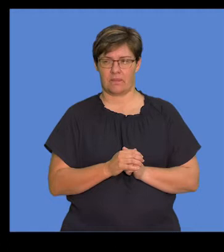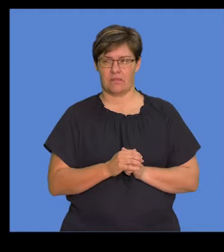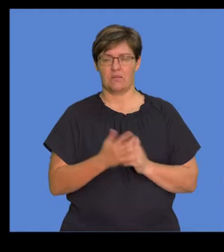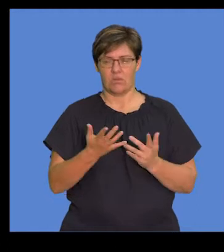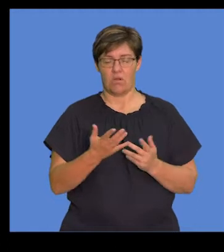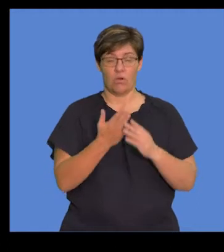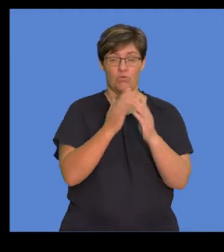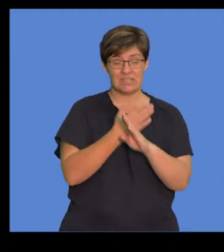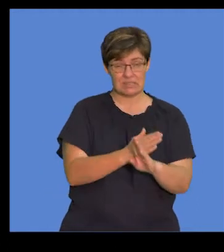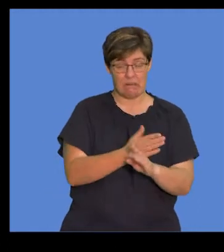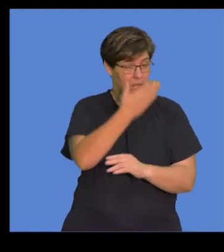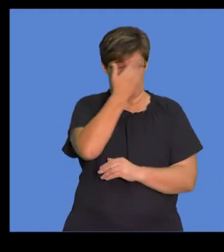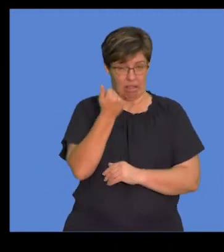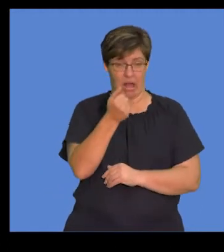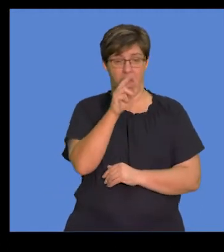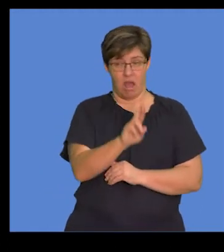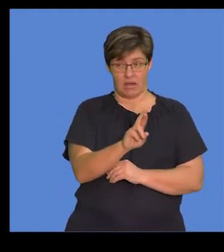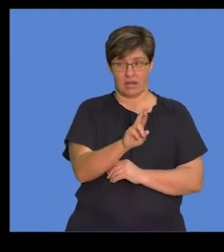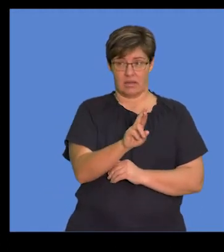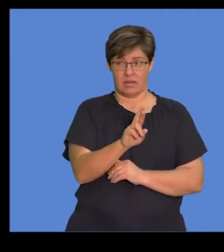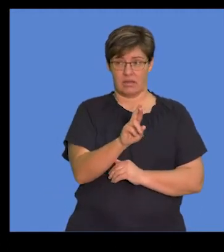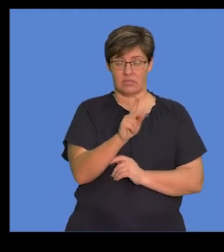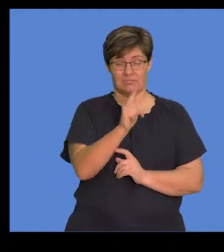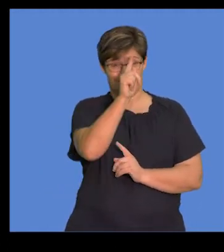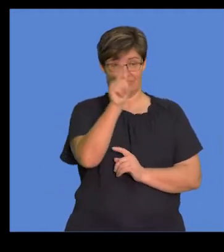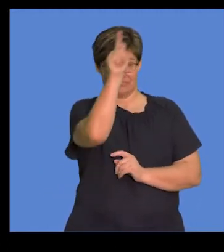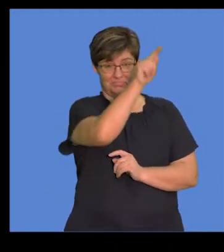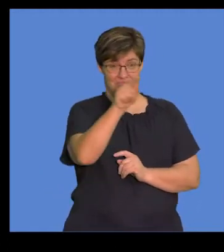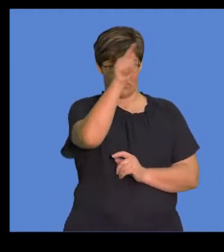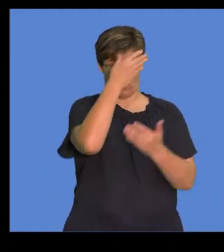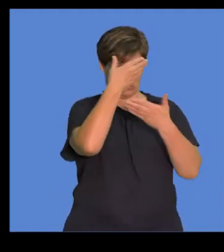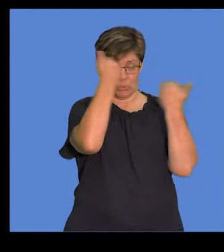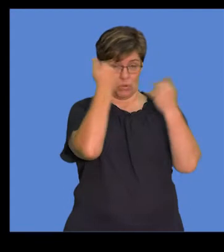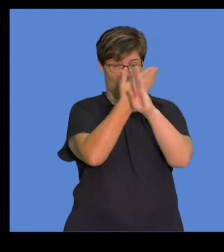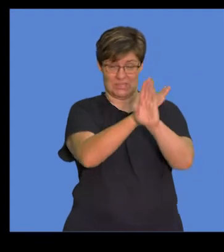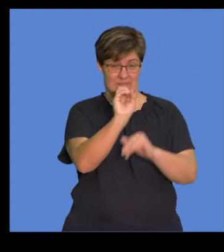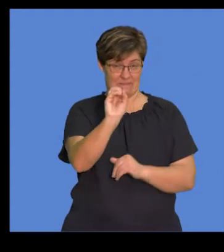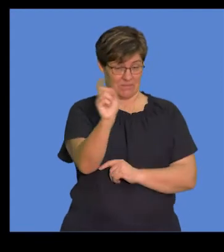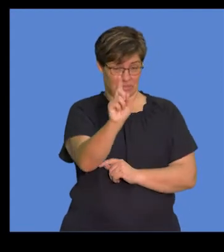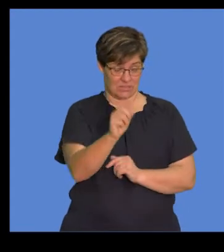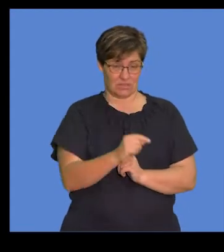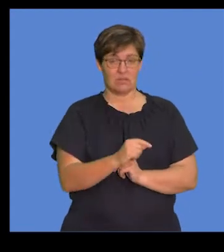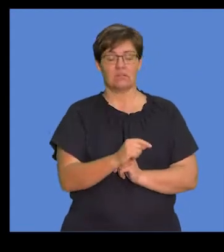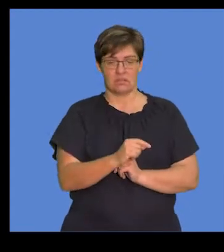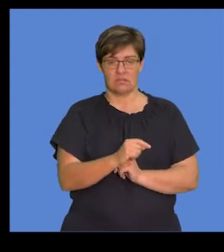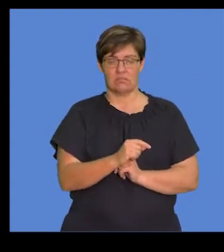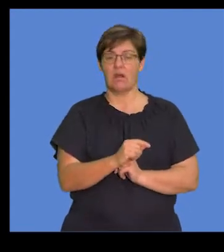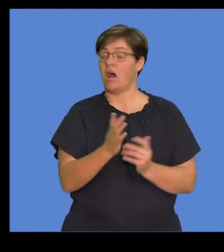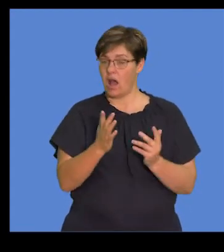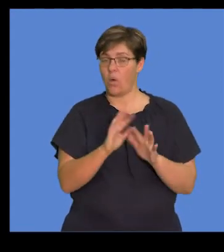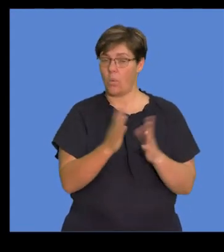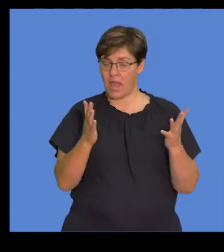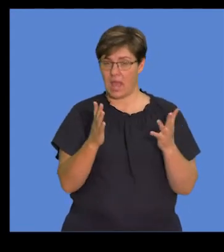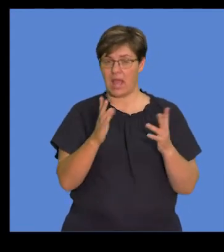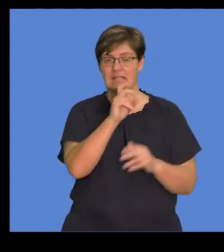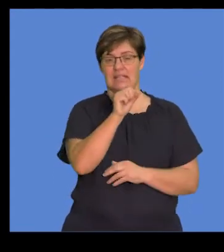of an unknown resistance R, okay, there is the resistor of unknown resistance R, okay, is connected in series, okay?